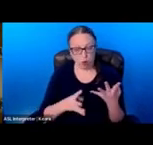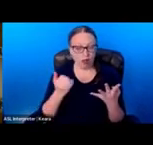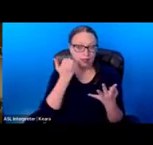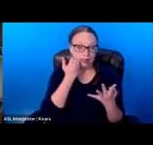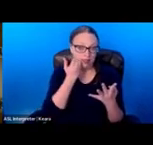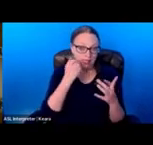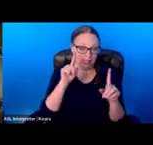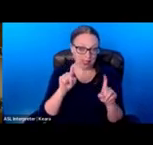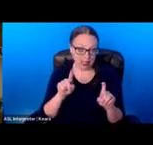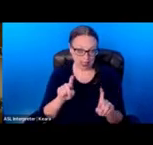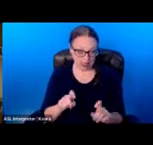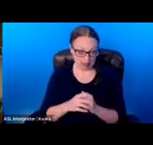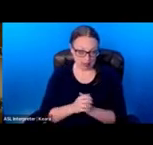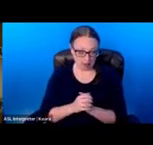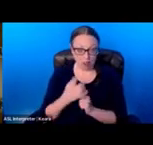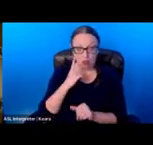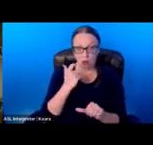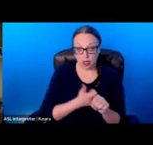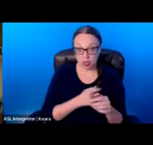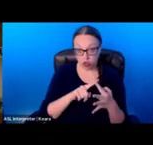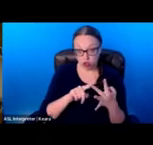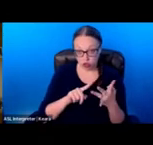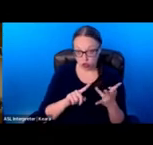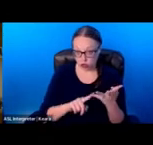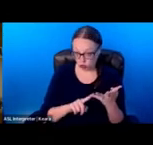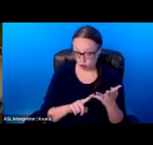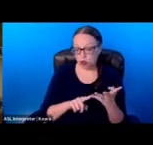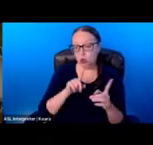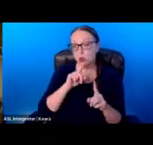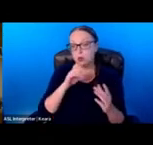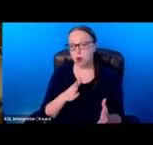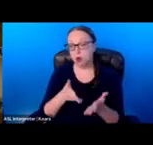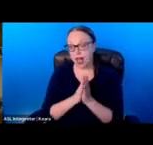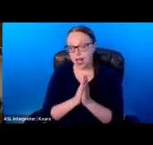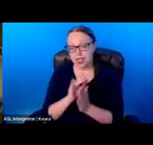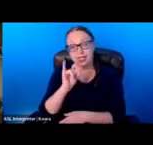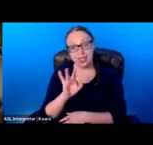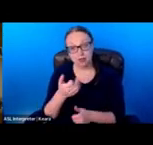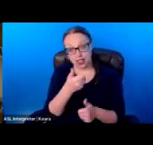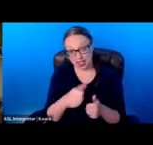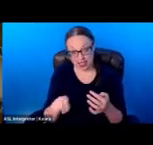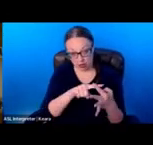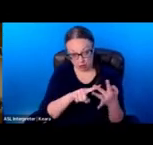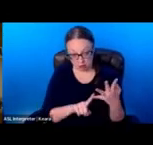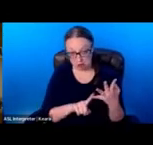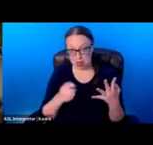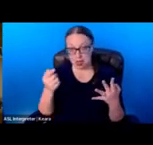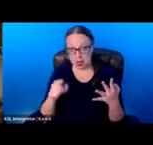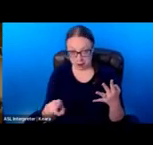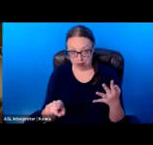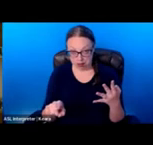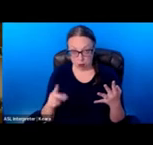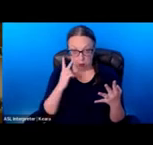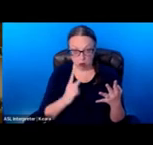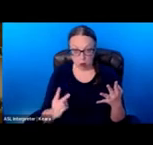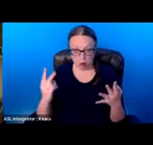exam. For each of these items, respondents were asked whether or not any of these events occurred with a look back